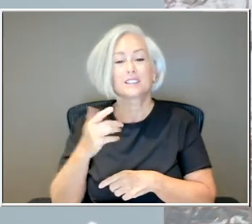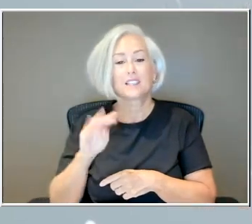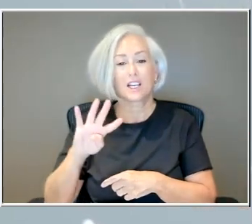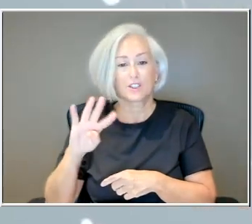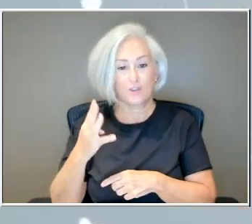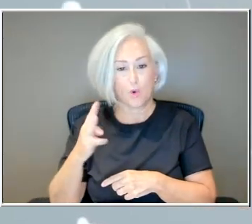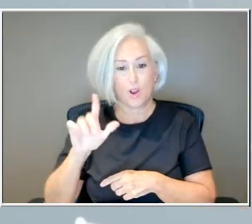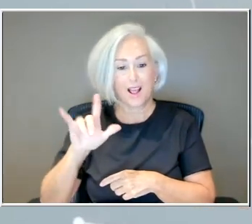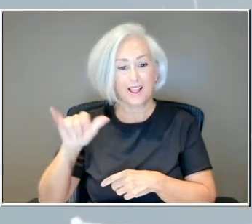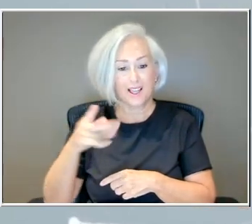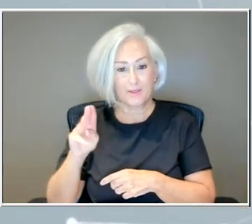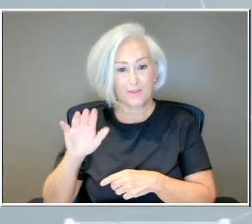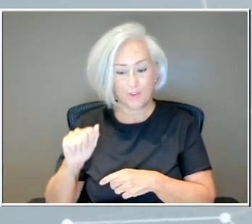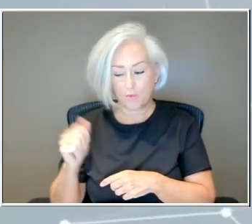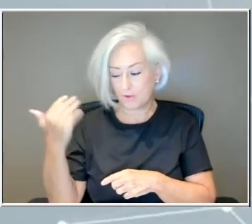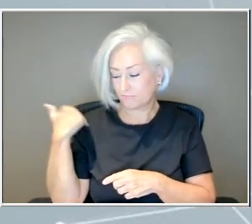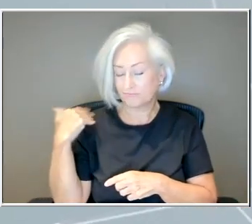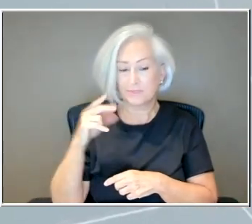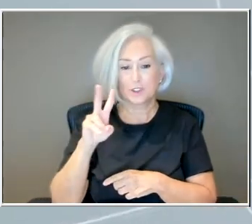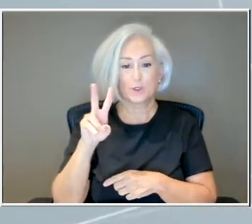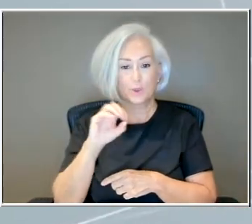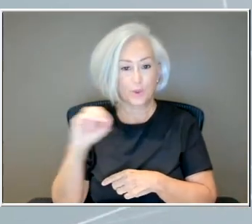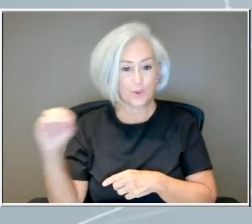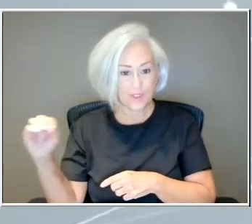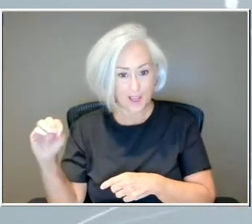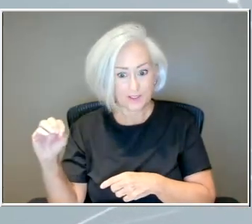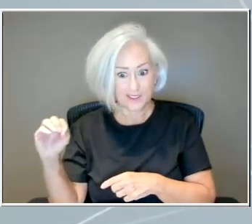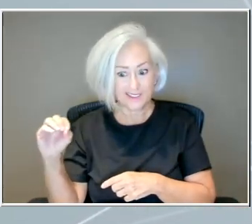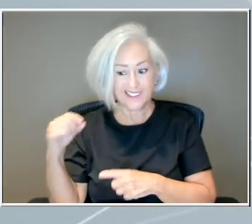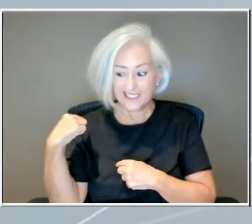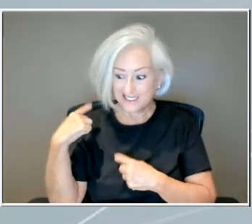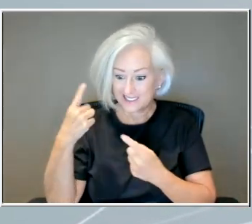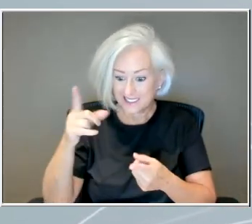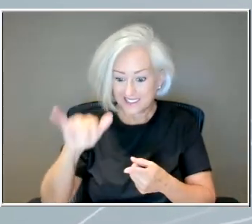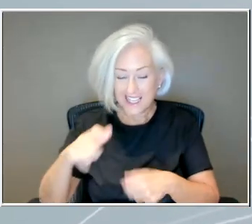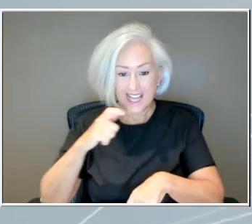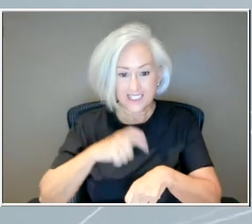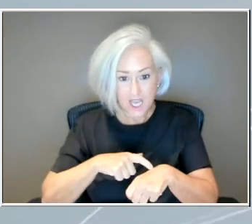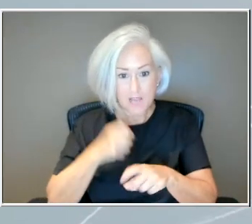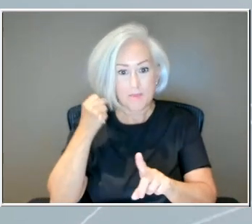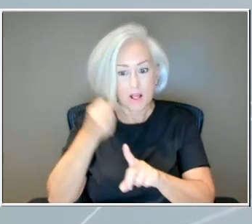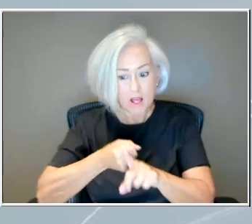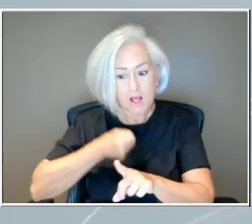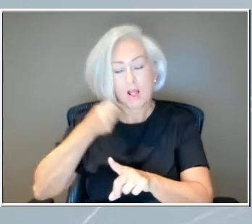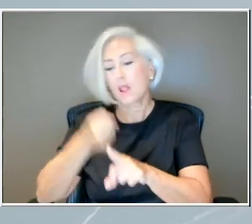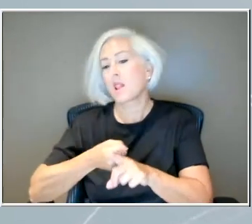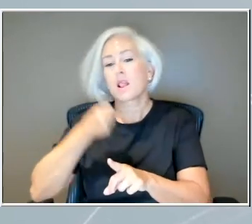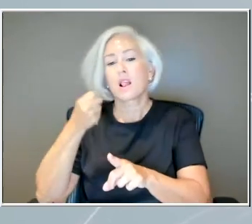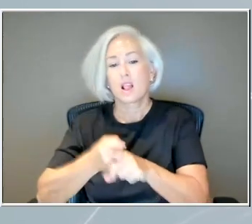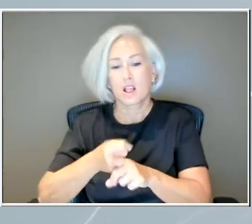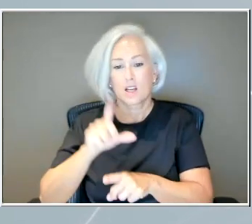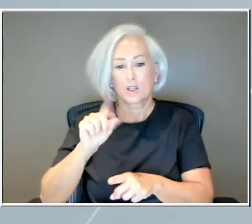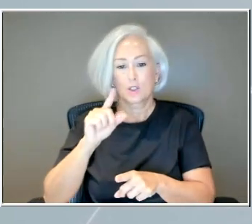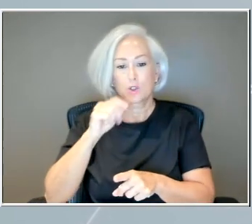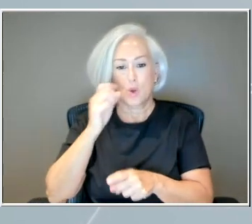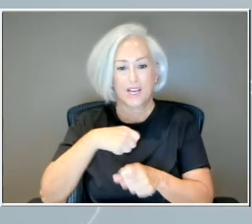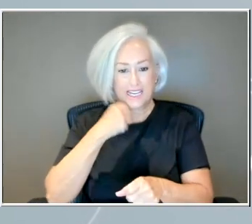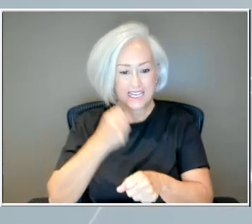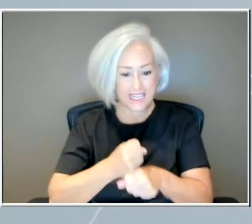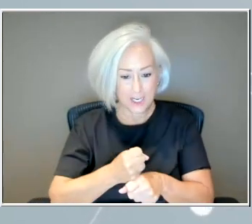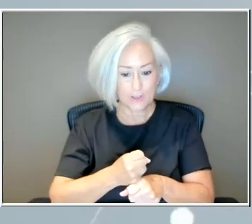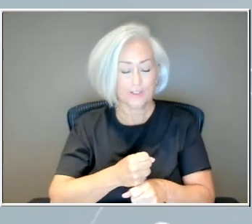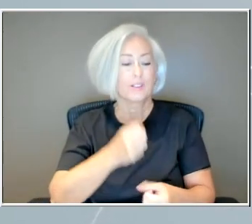she has endured a harsh cycle that has lasted more than 20 years. Treatment, remission, recurrence, then more